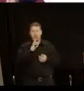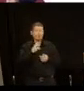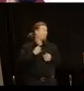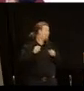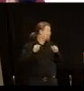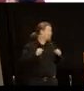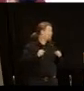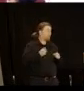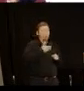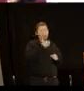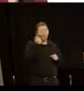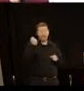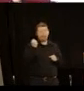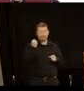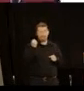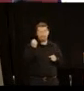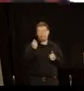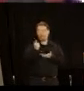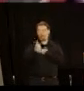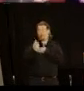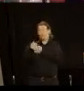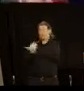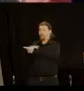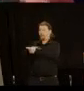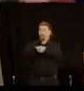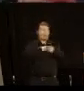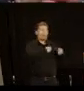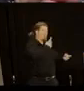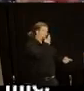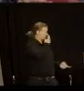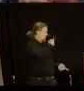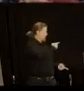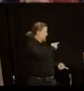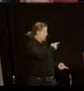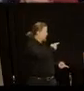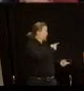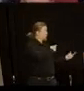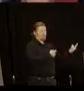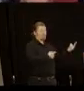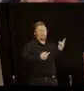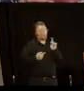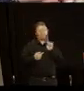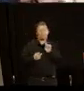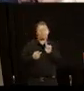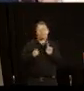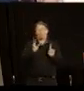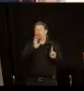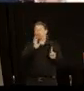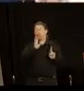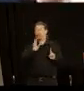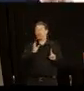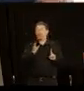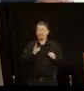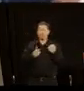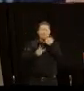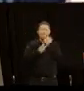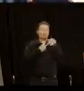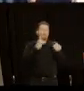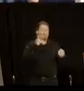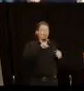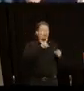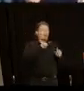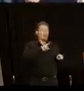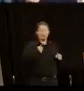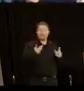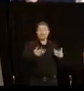to see you all to come to the podium, and we'll save those mics in case we have some question and answer time. I just didn't want you to sit on them and